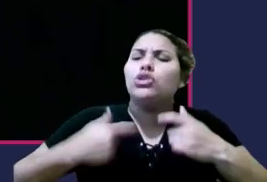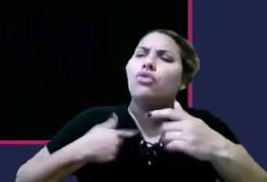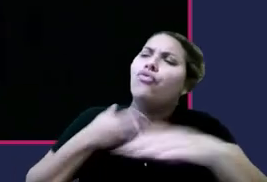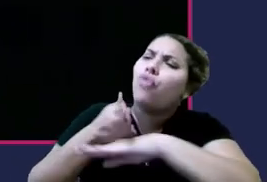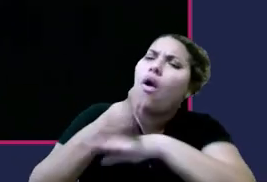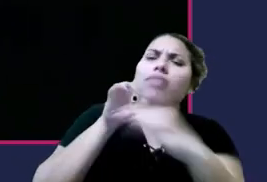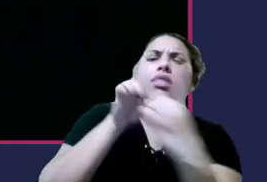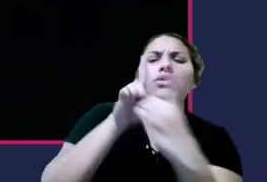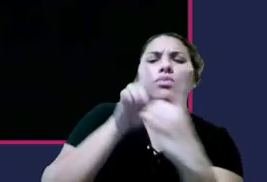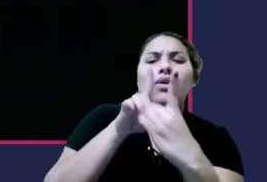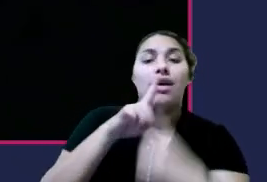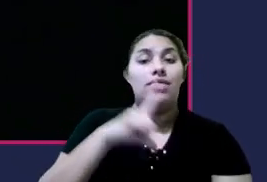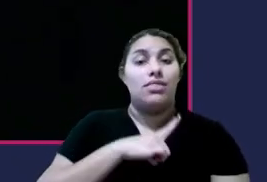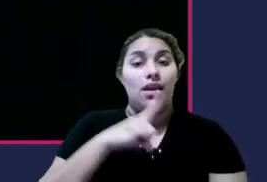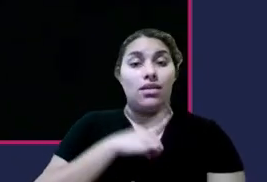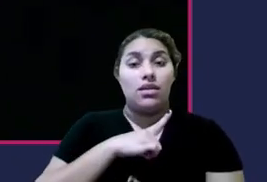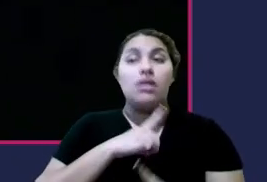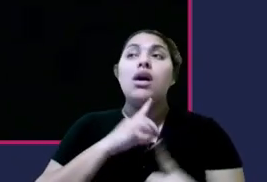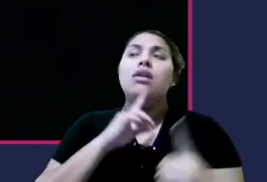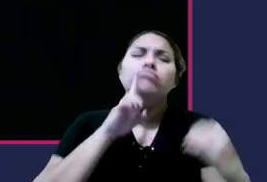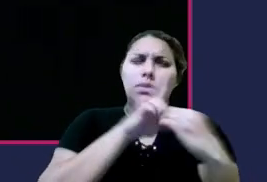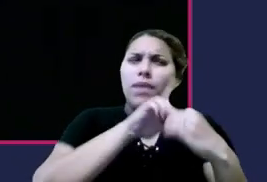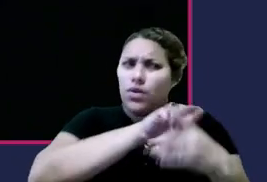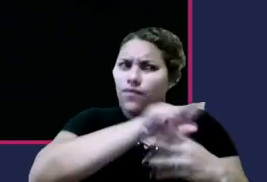Where can I be,